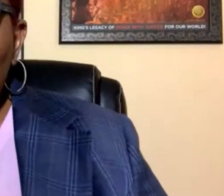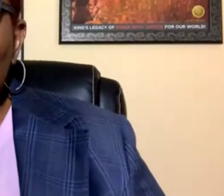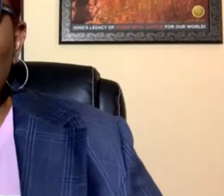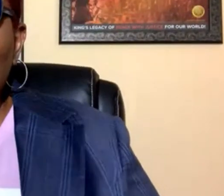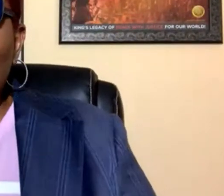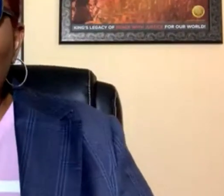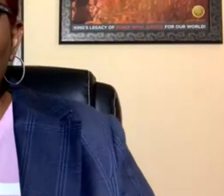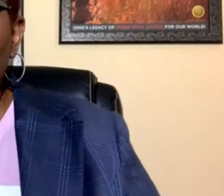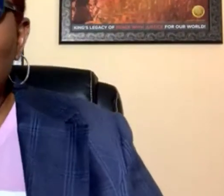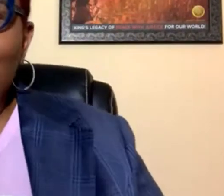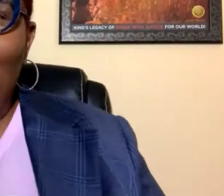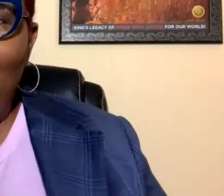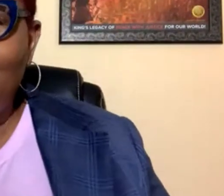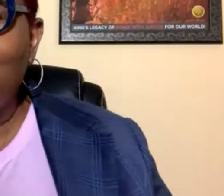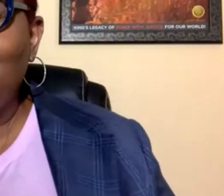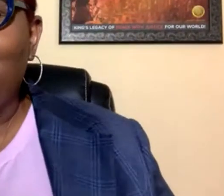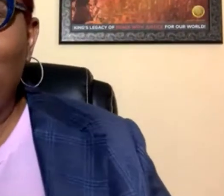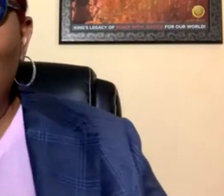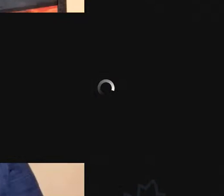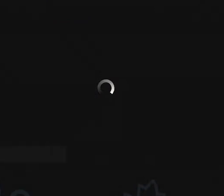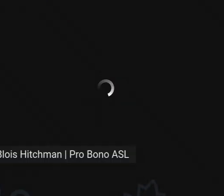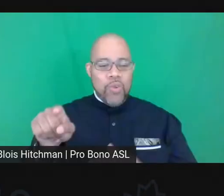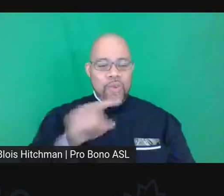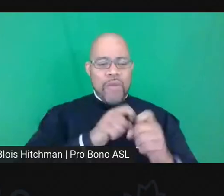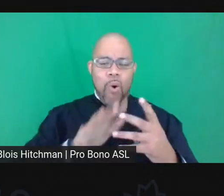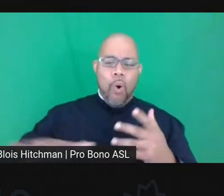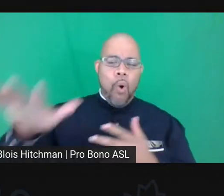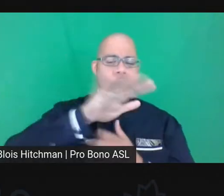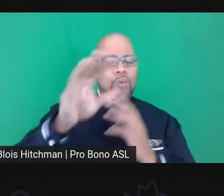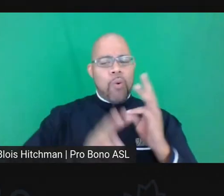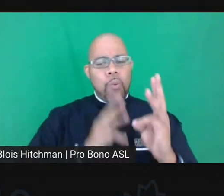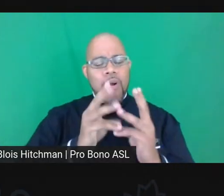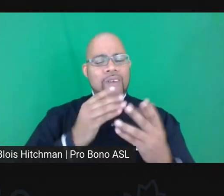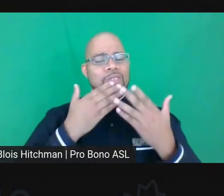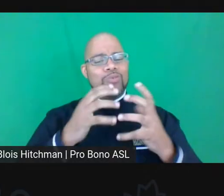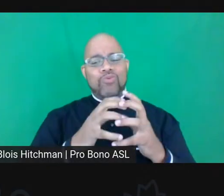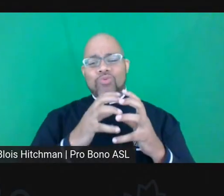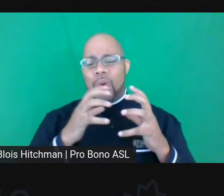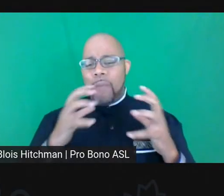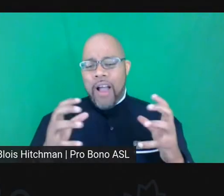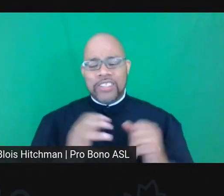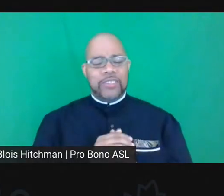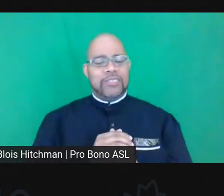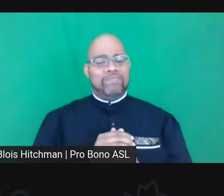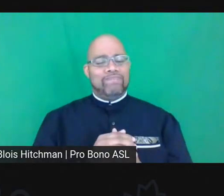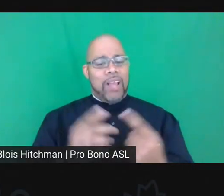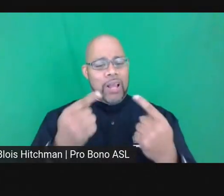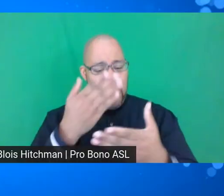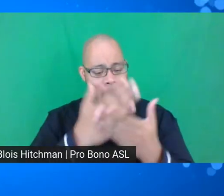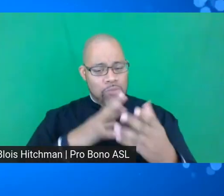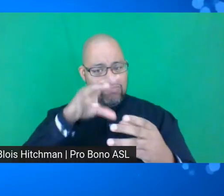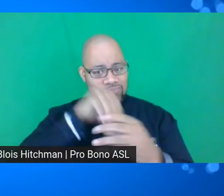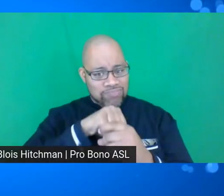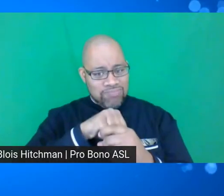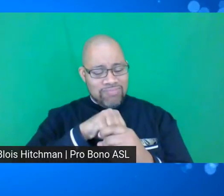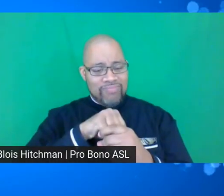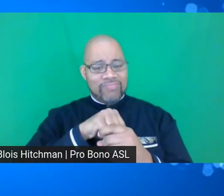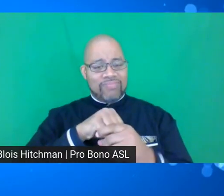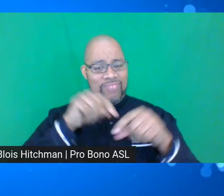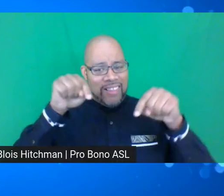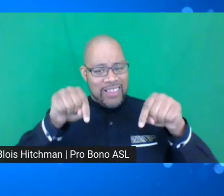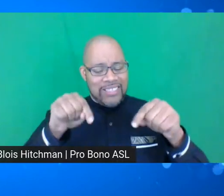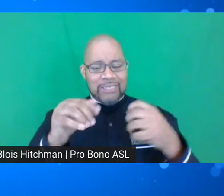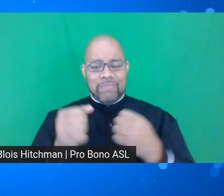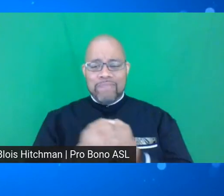Hello and welcome to all of you from all over the world. Thank you so much for being a part of this